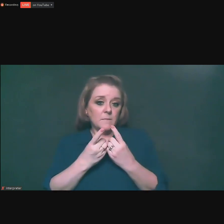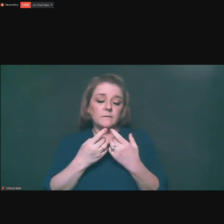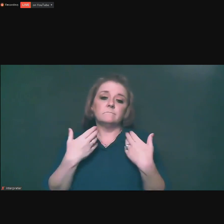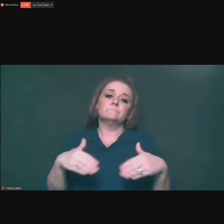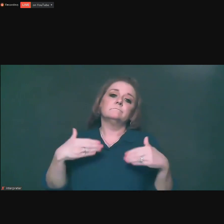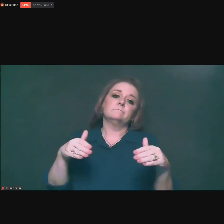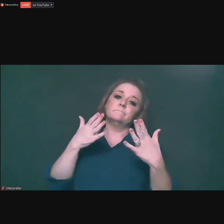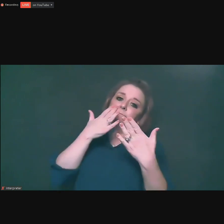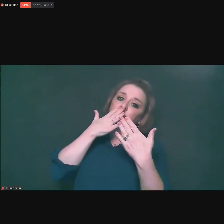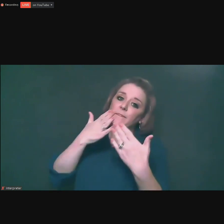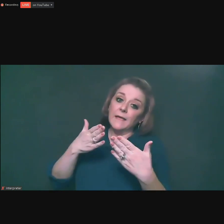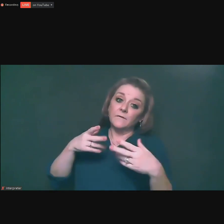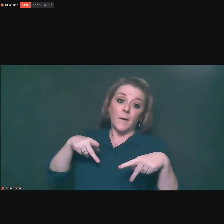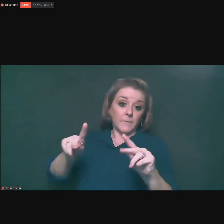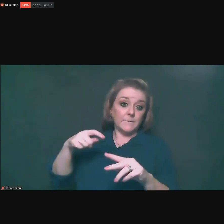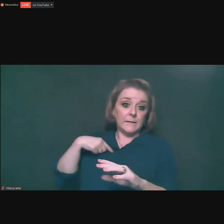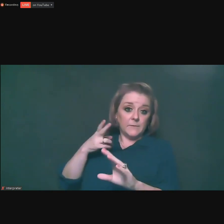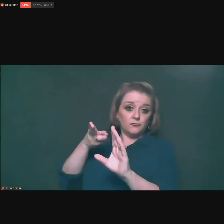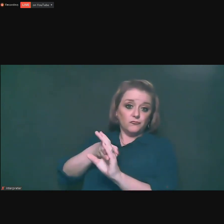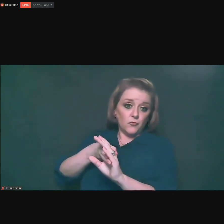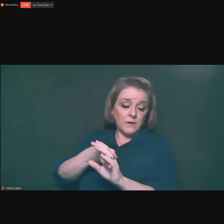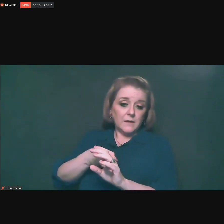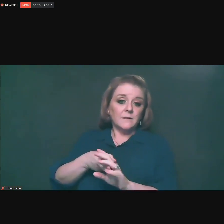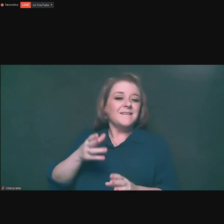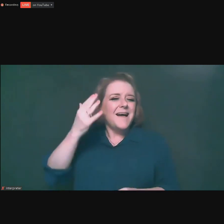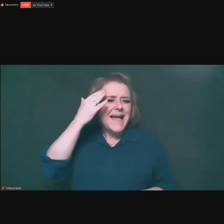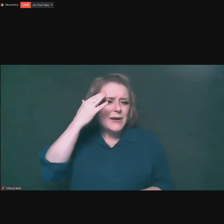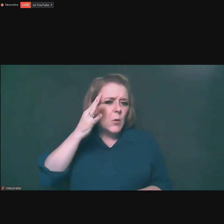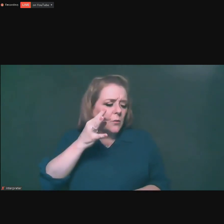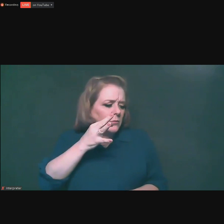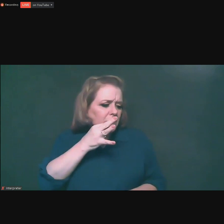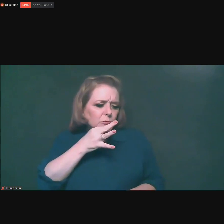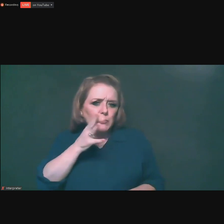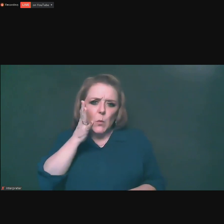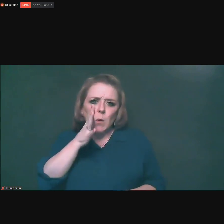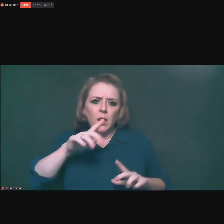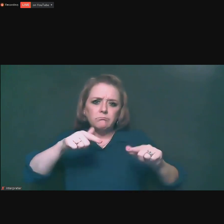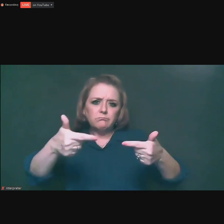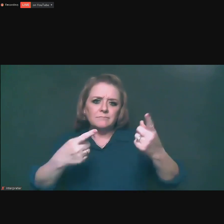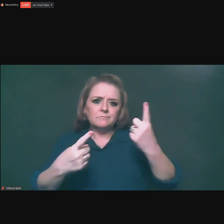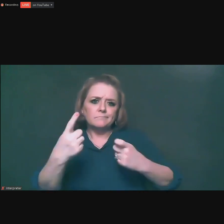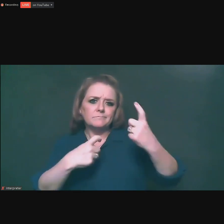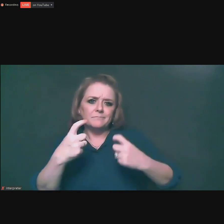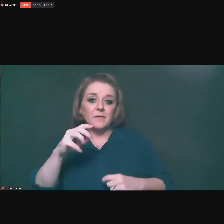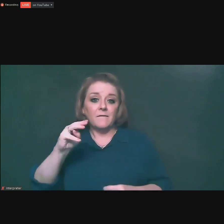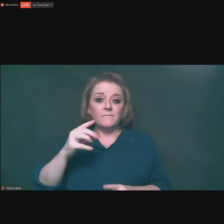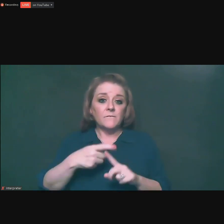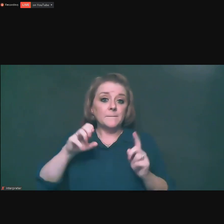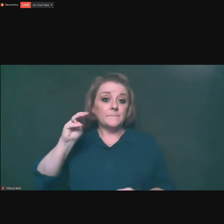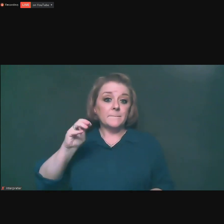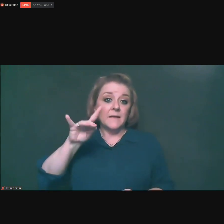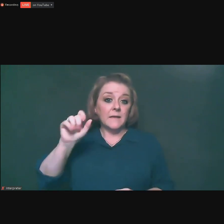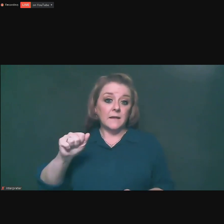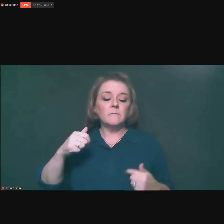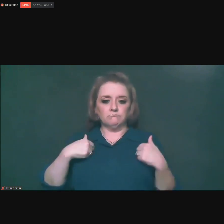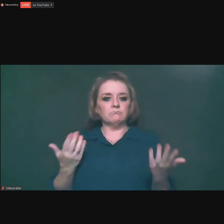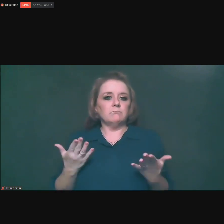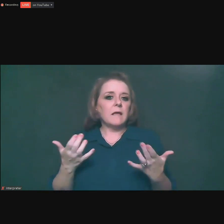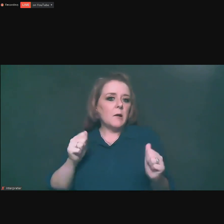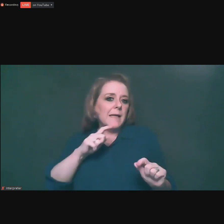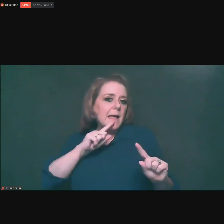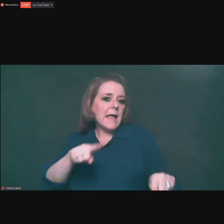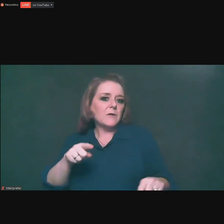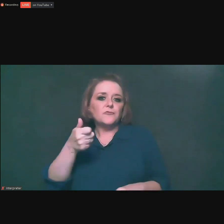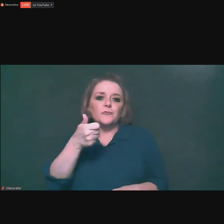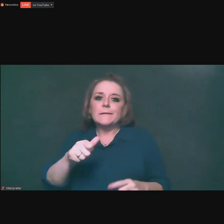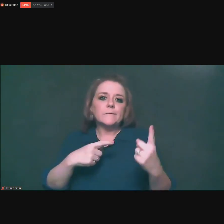to join this news conference. I know here later we're going to take some questions, and I'll be available to answer any questions you